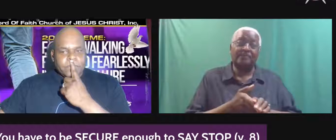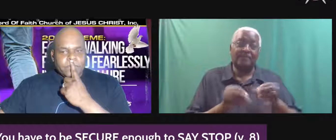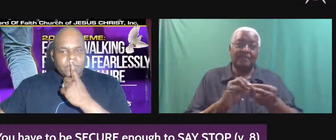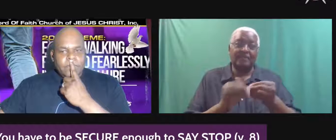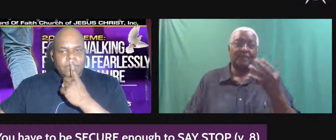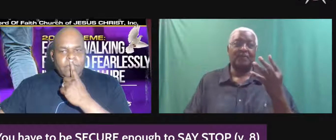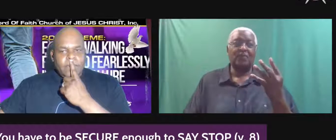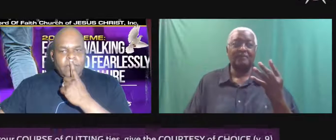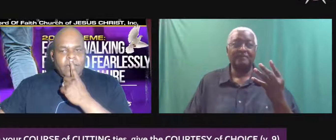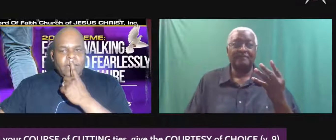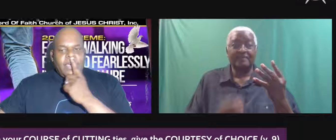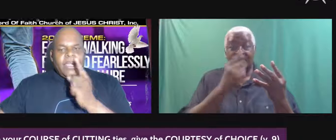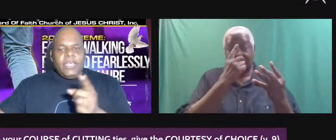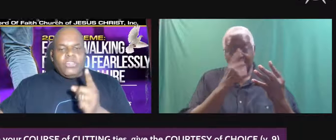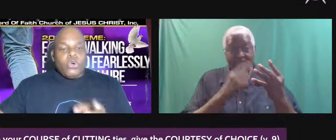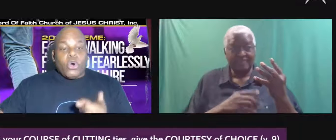four.